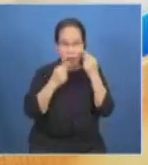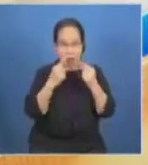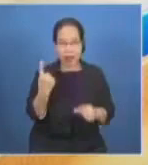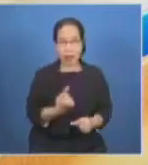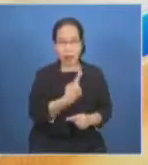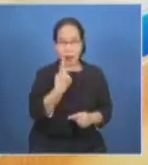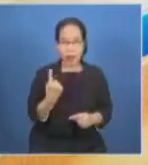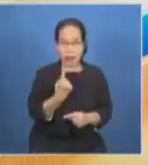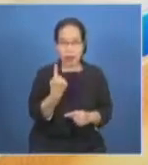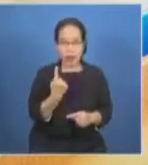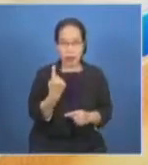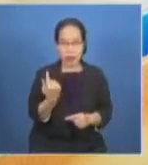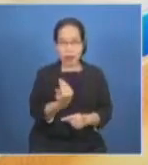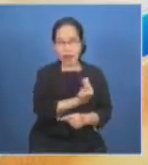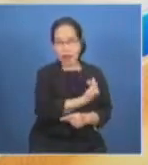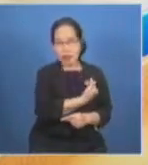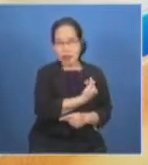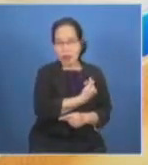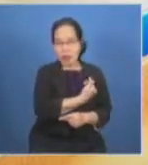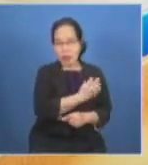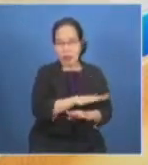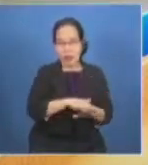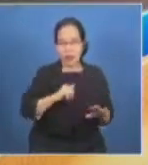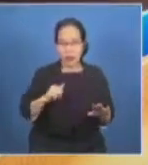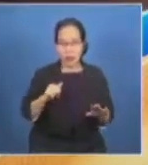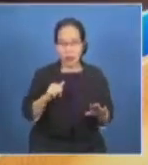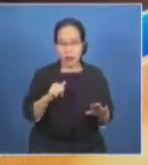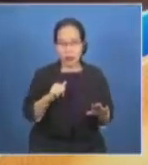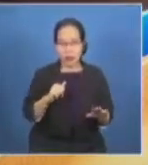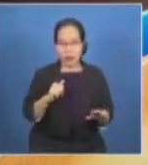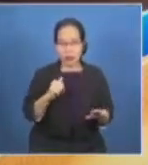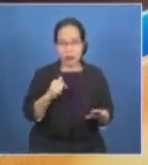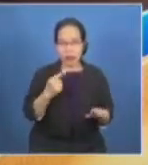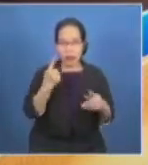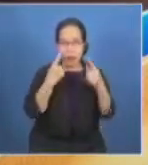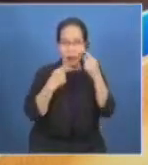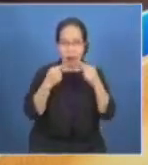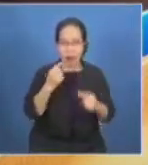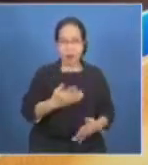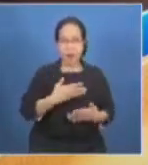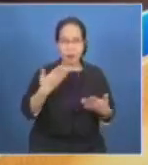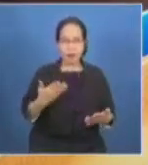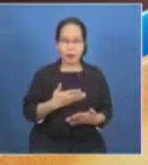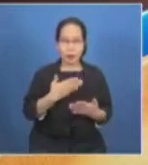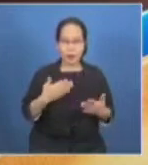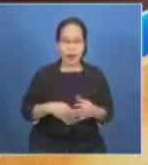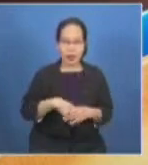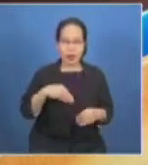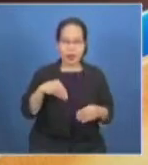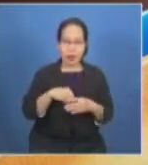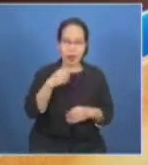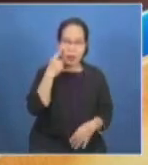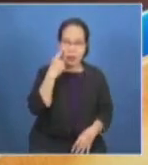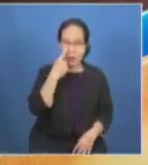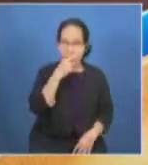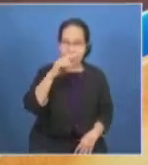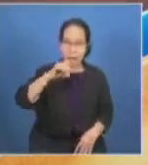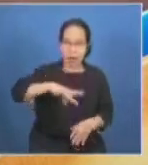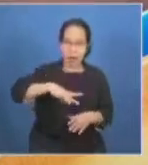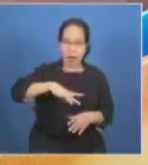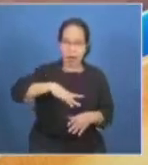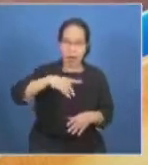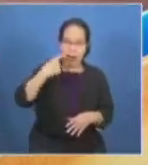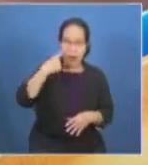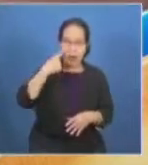into tears also because of joy. This is what we call, or what we call the tear duct, or where